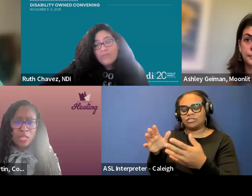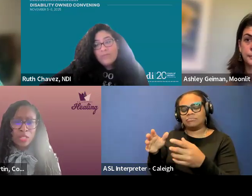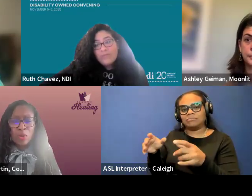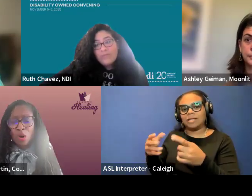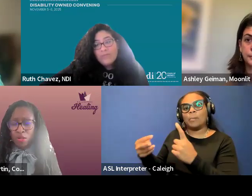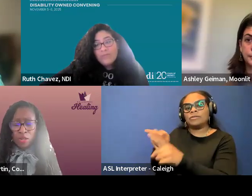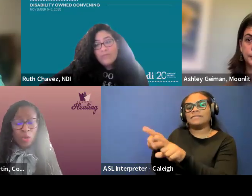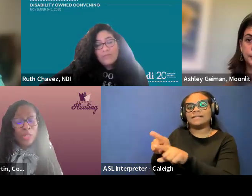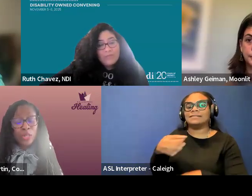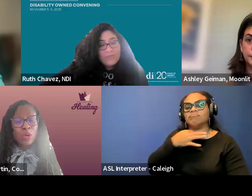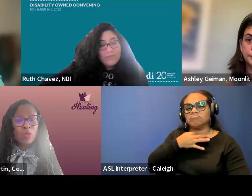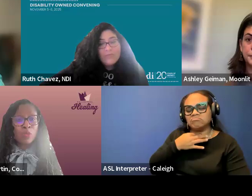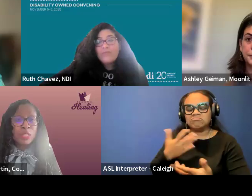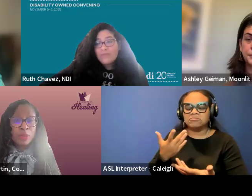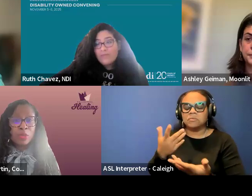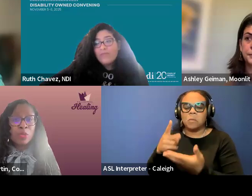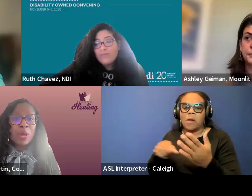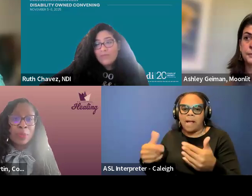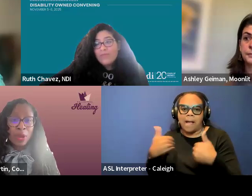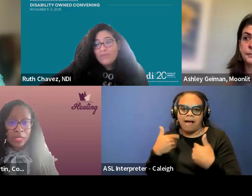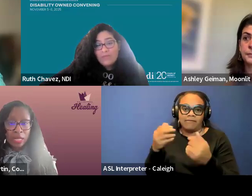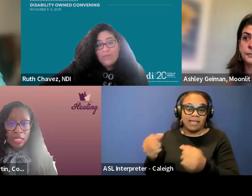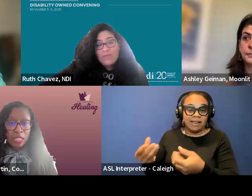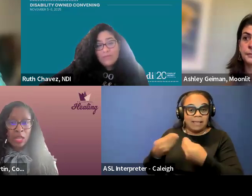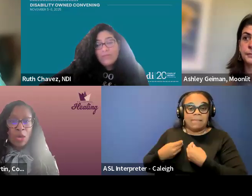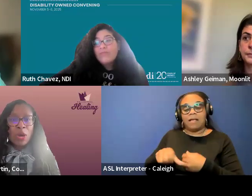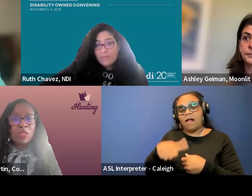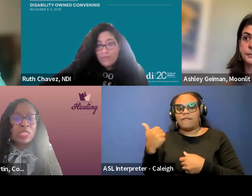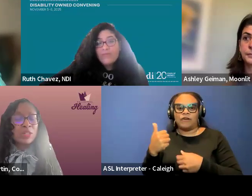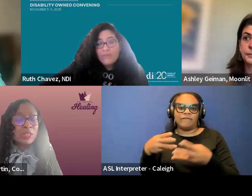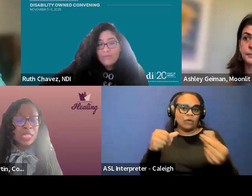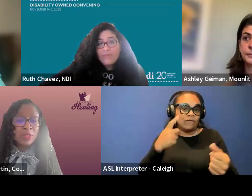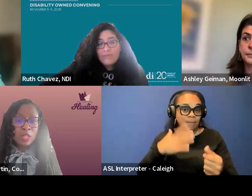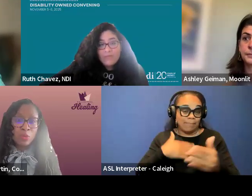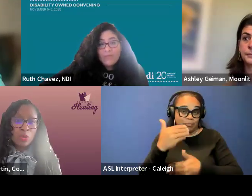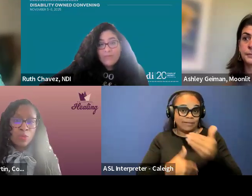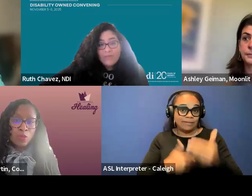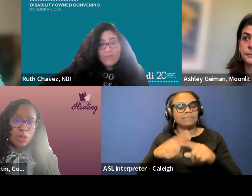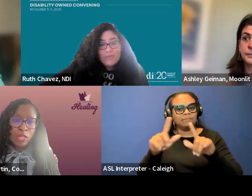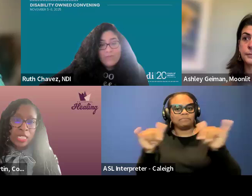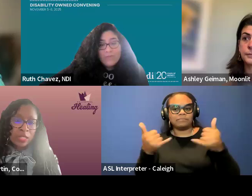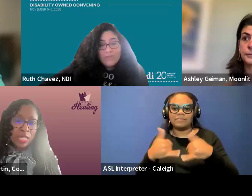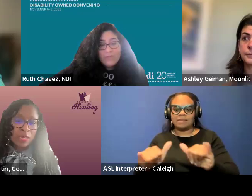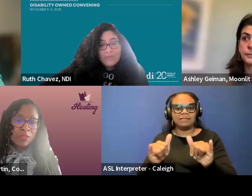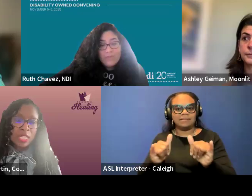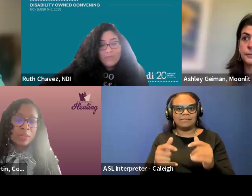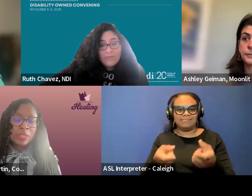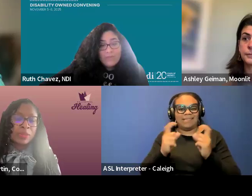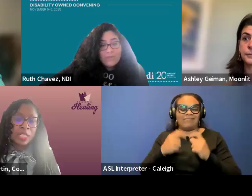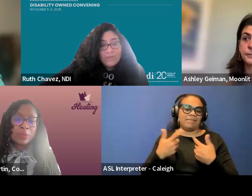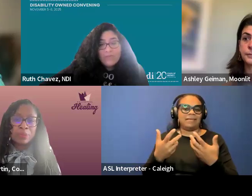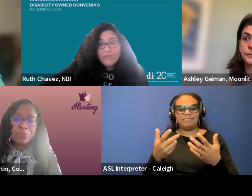could bring some other order or rhythm to my process while still leaving room for creativity